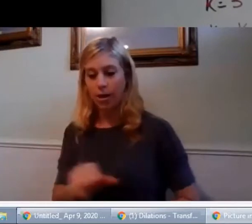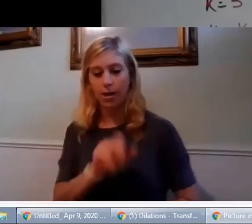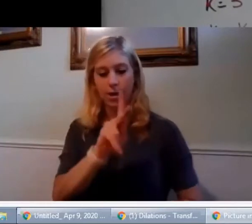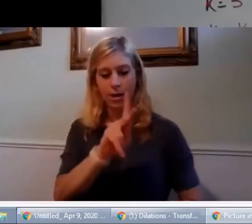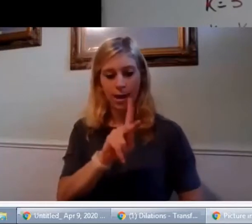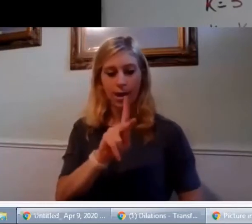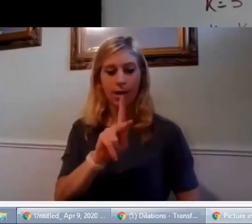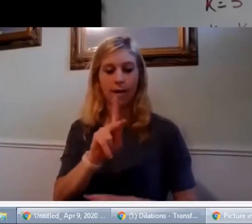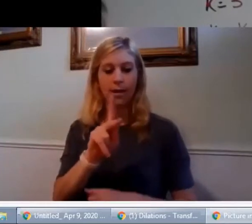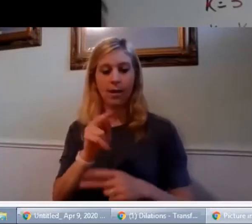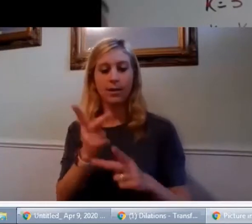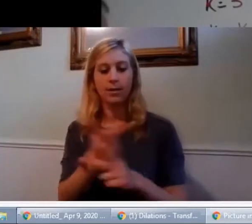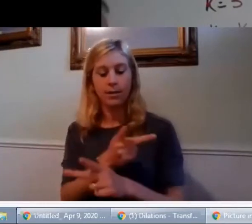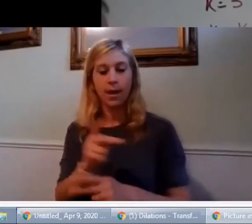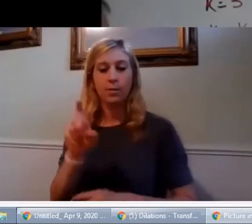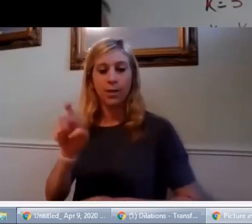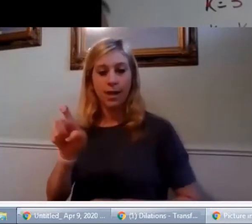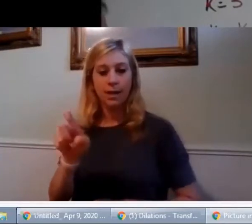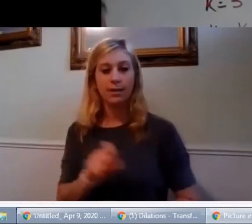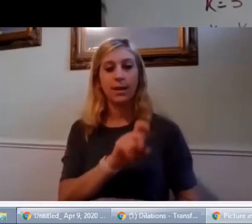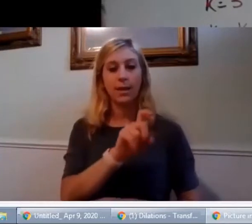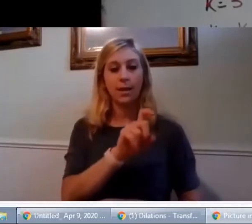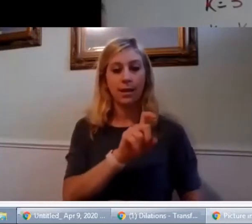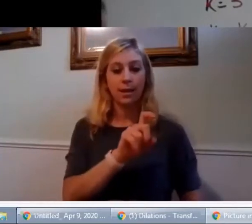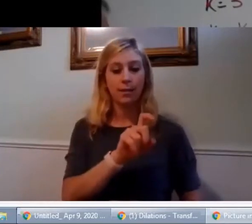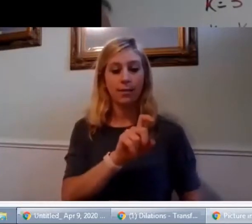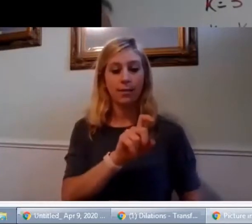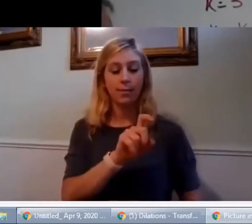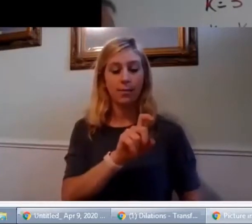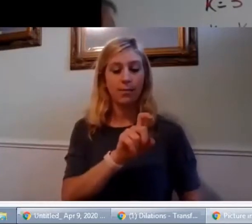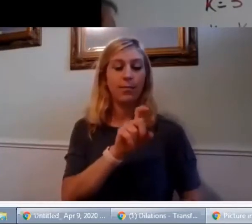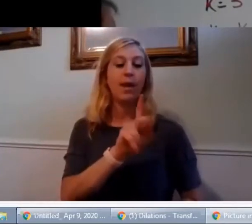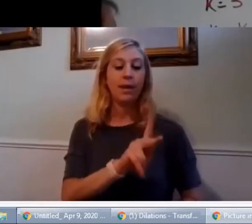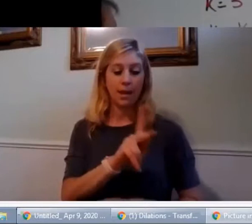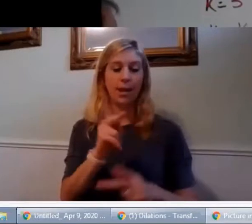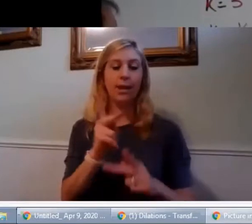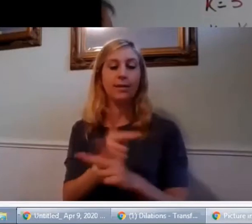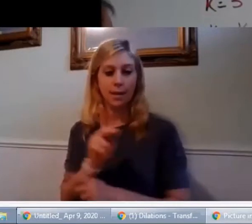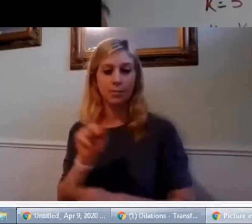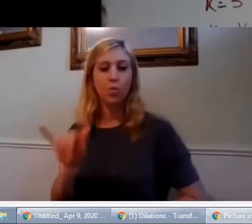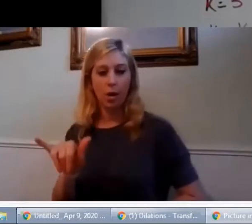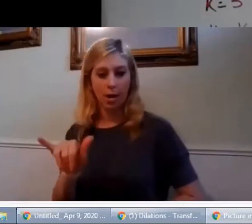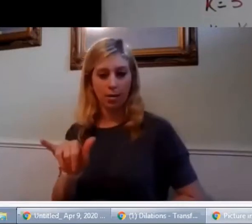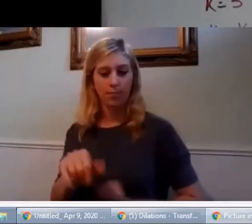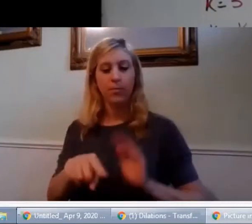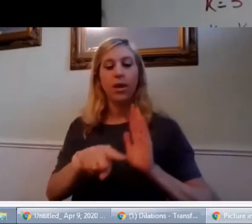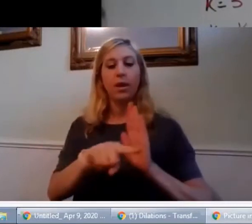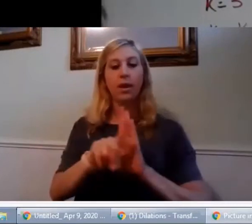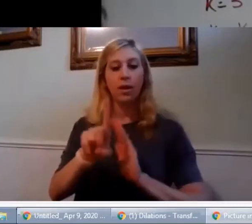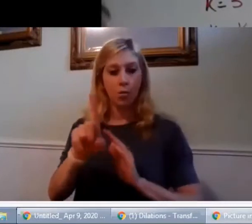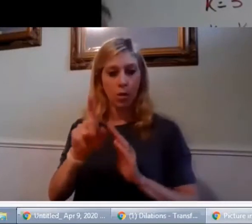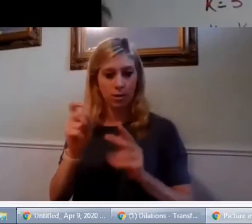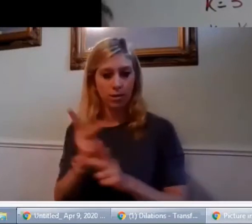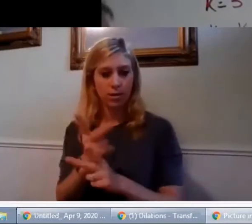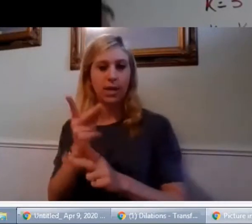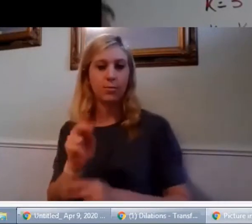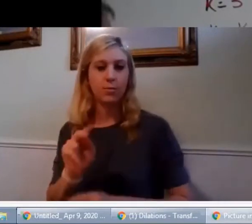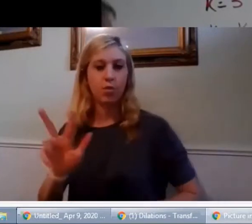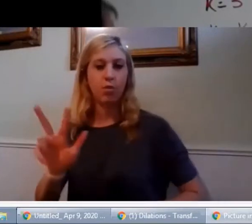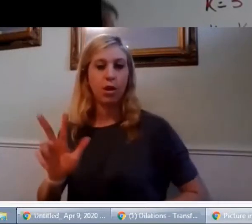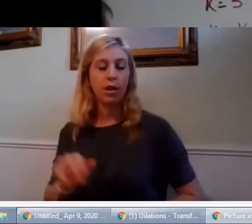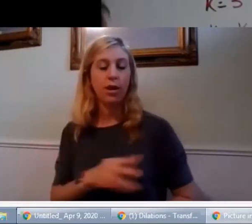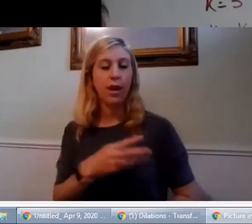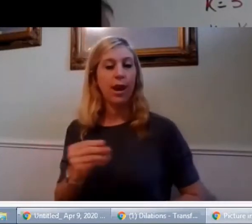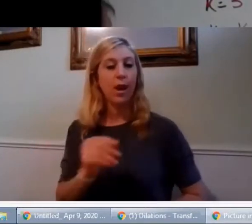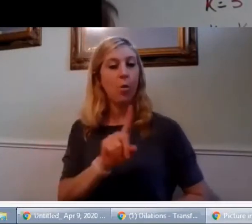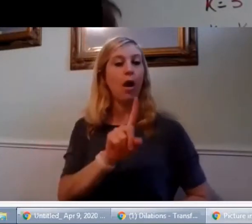say -1 times 3 and 1 times 3. 1 times